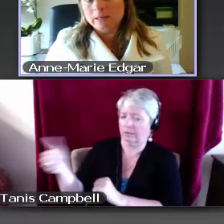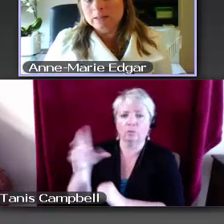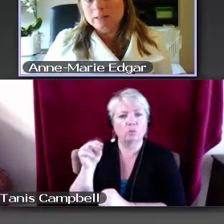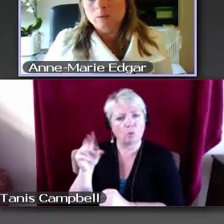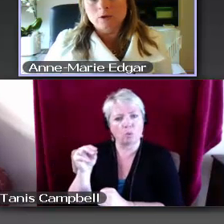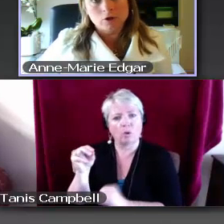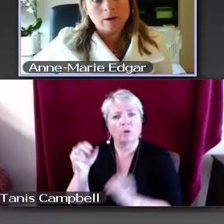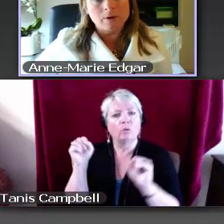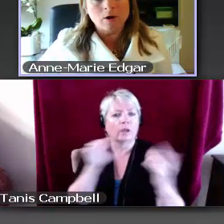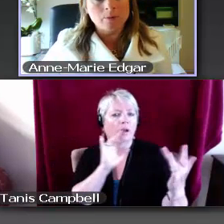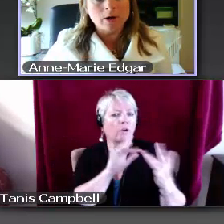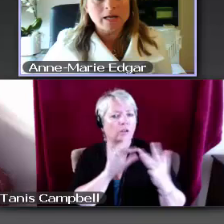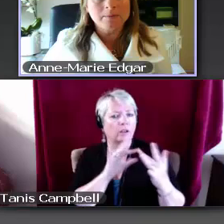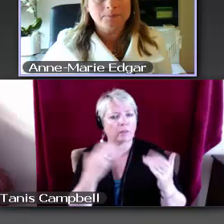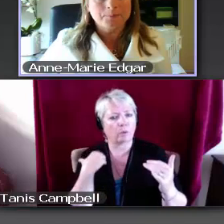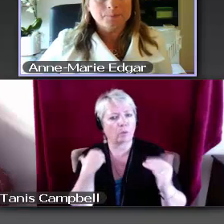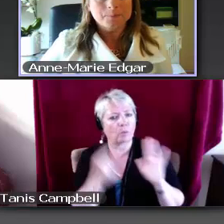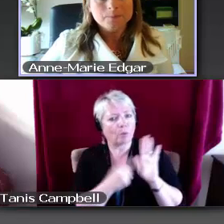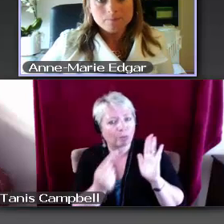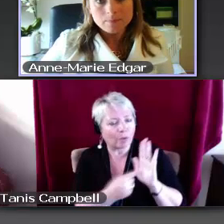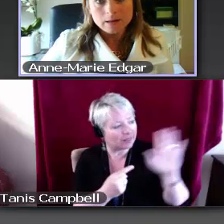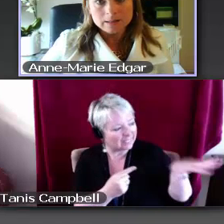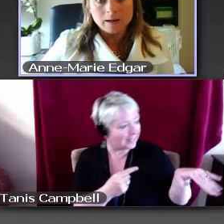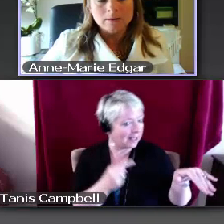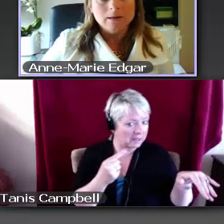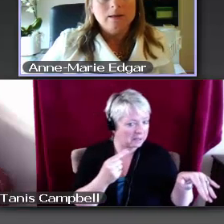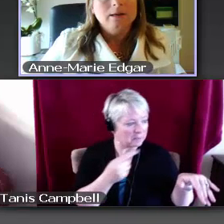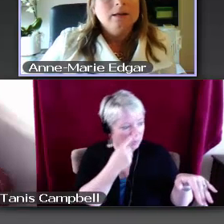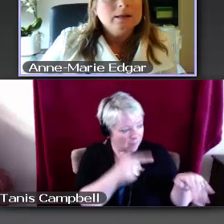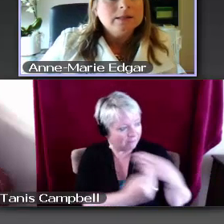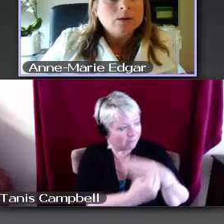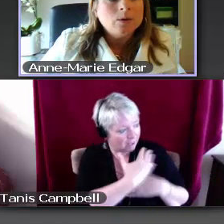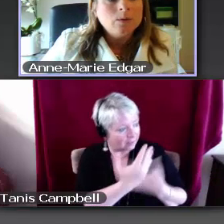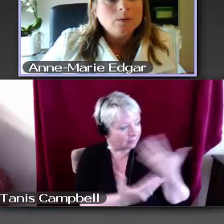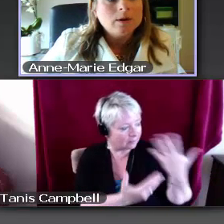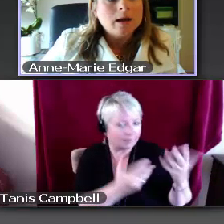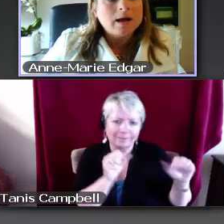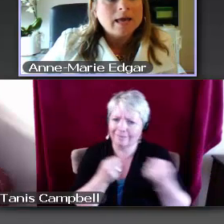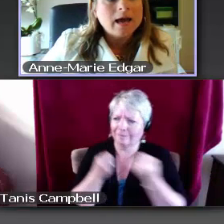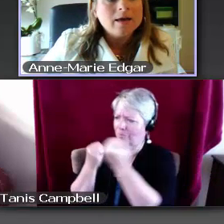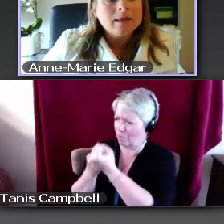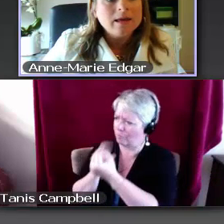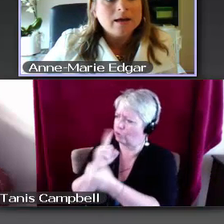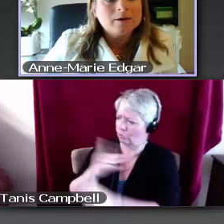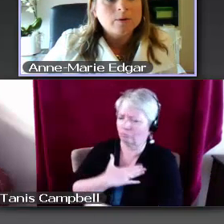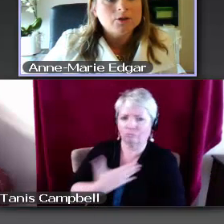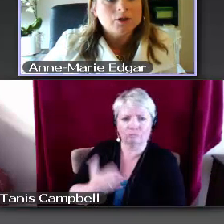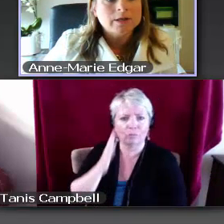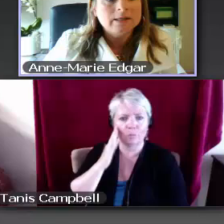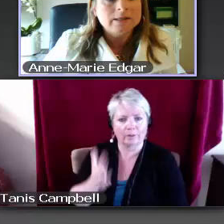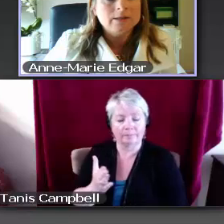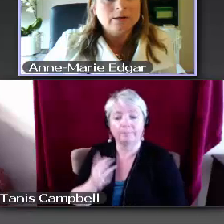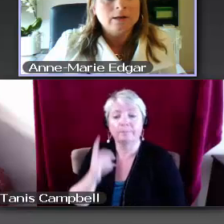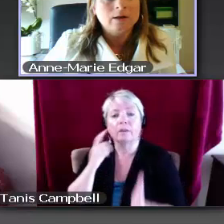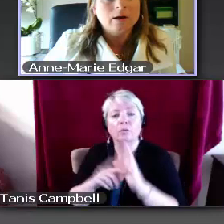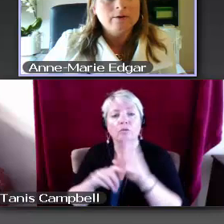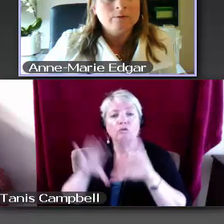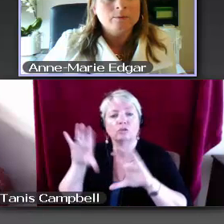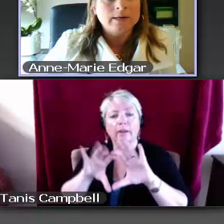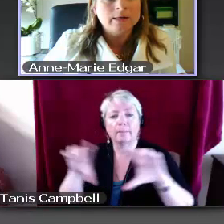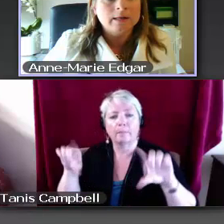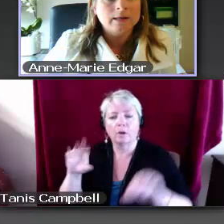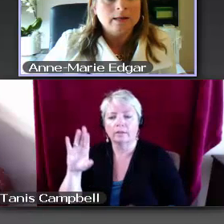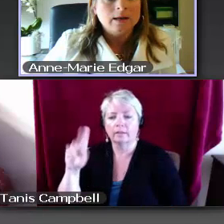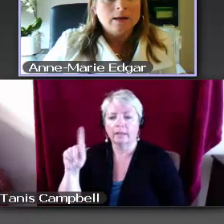occasional basis once you're up and operating as well. So Kathy had a question. Is there a lot